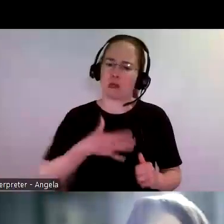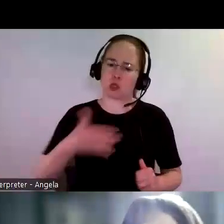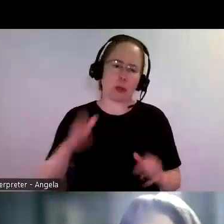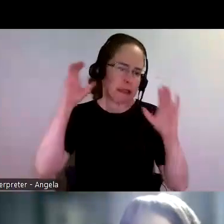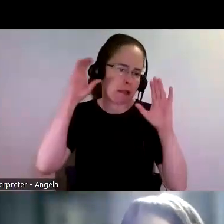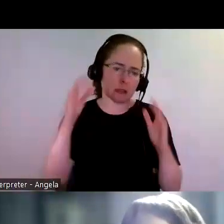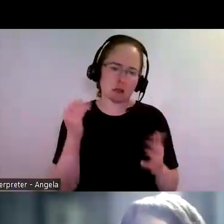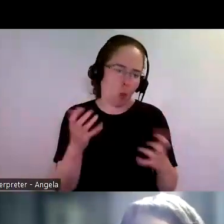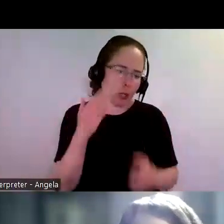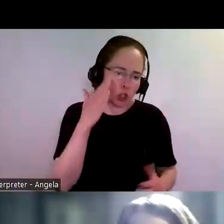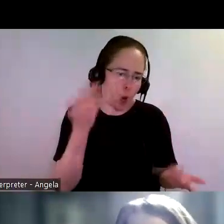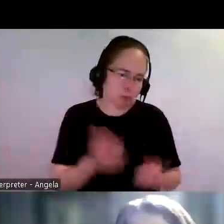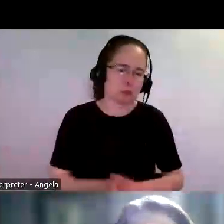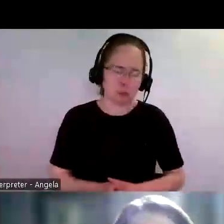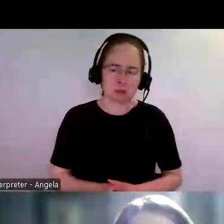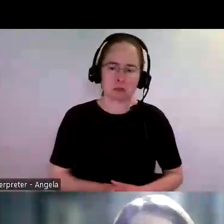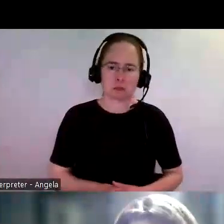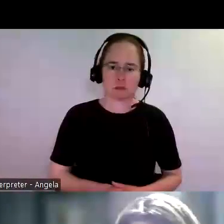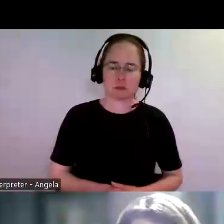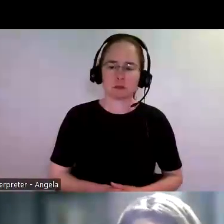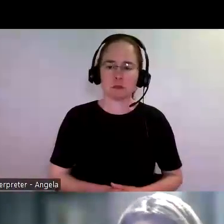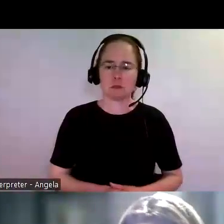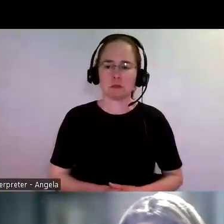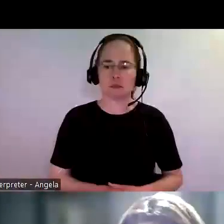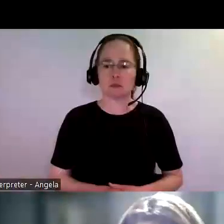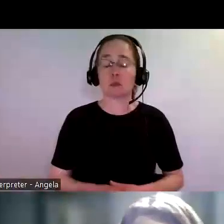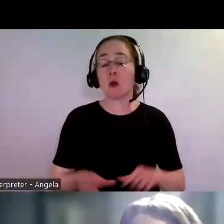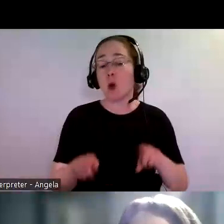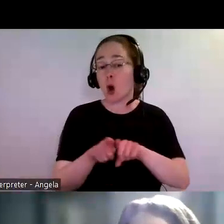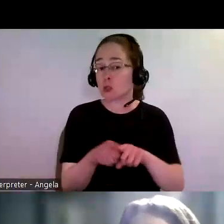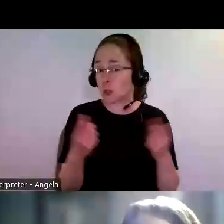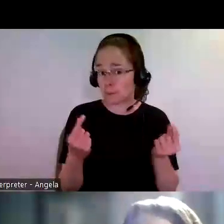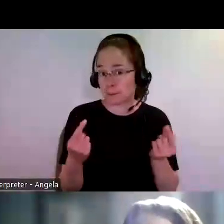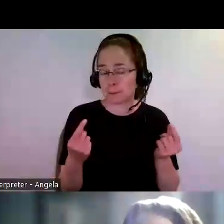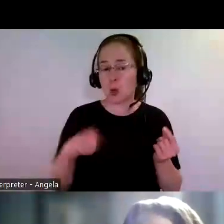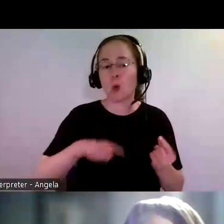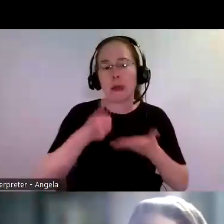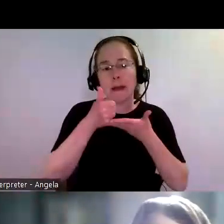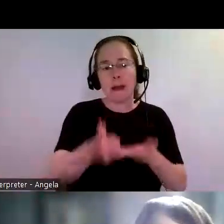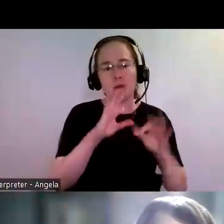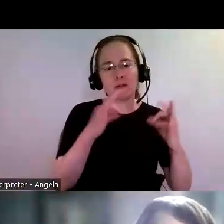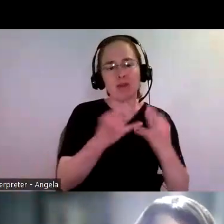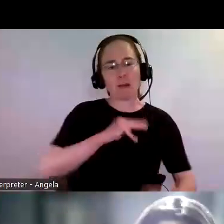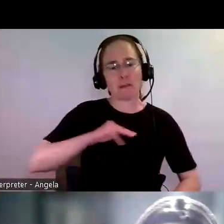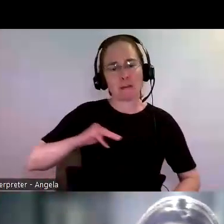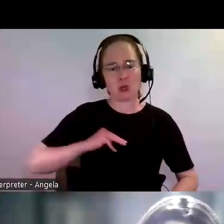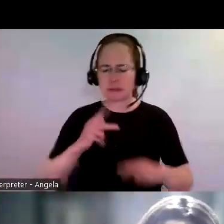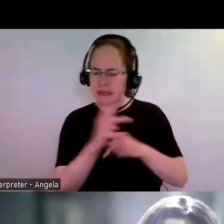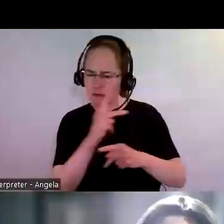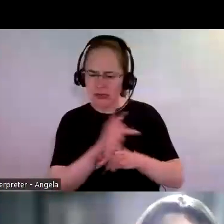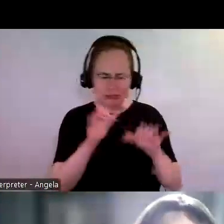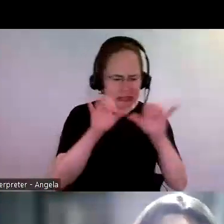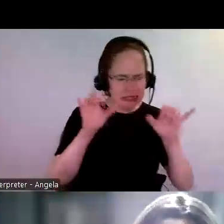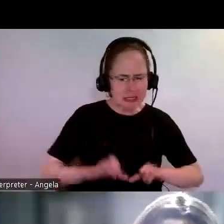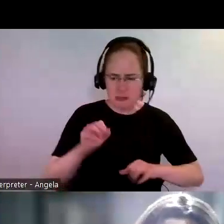that wants to know. We also work on helping our family members navigate the systems